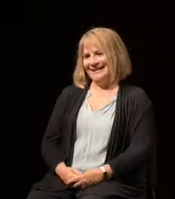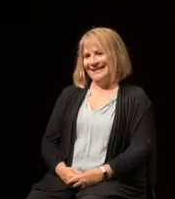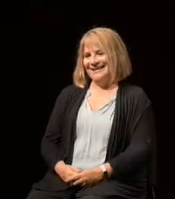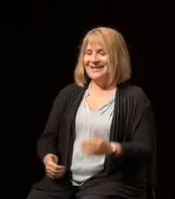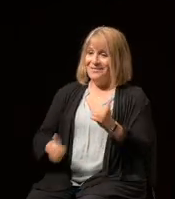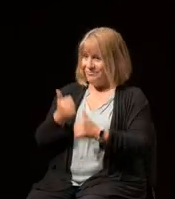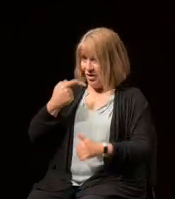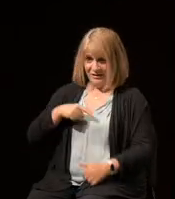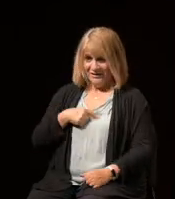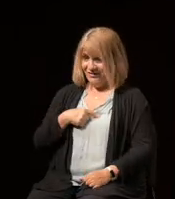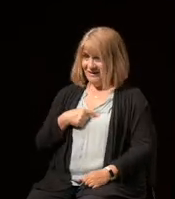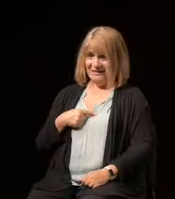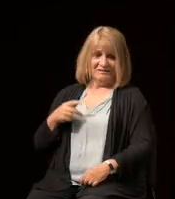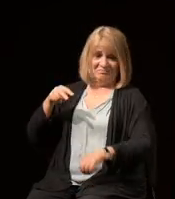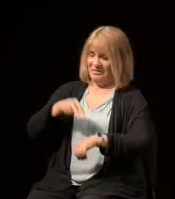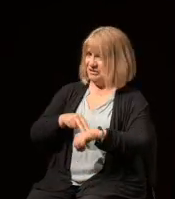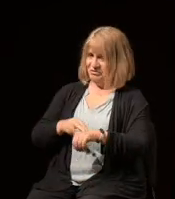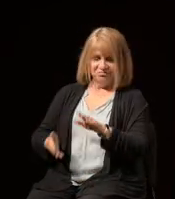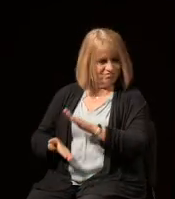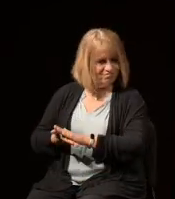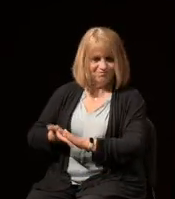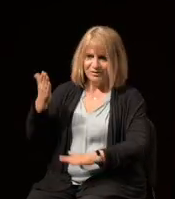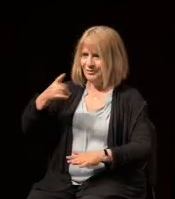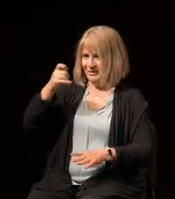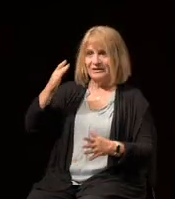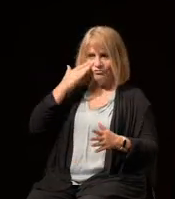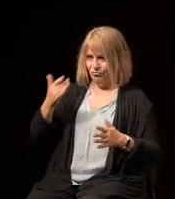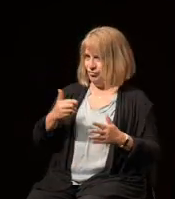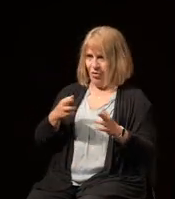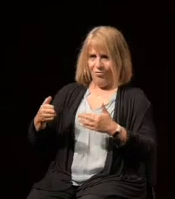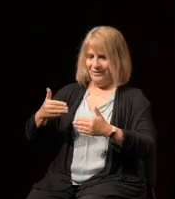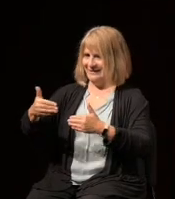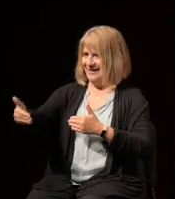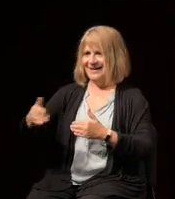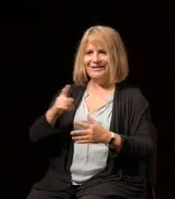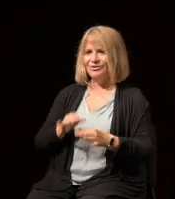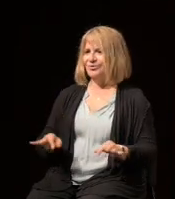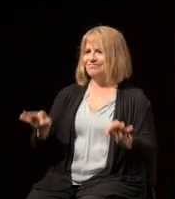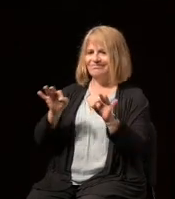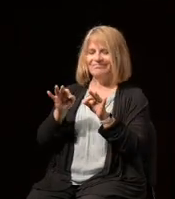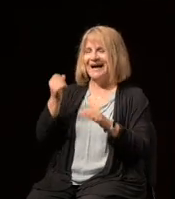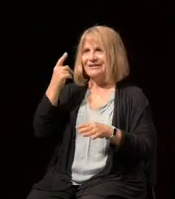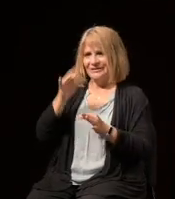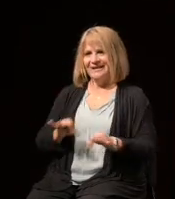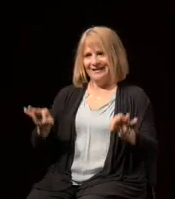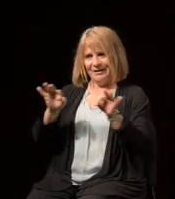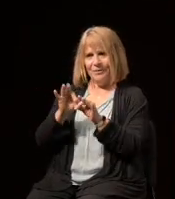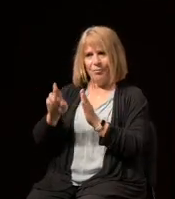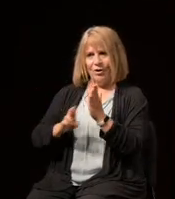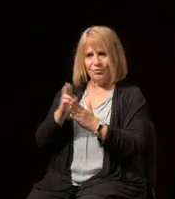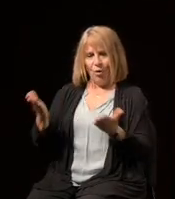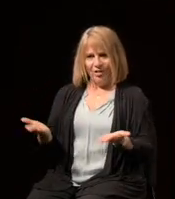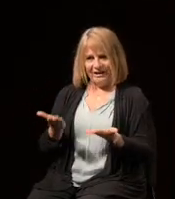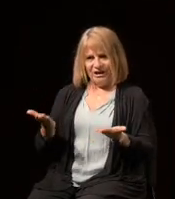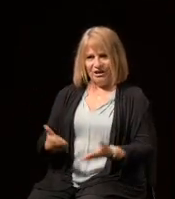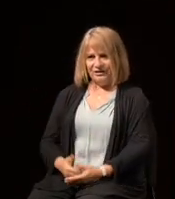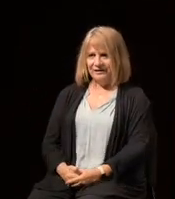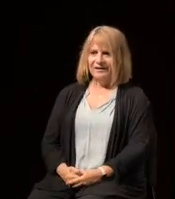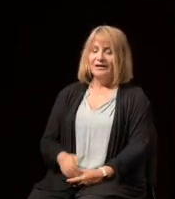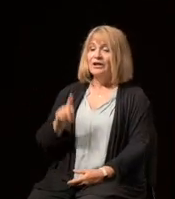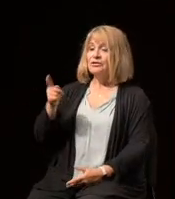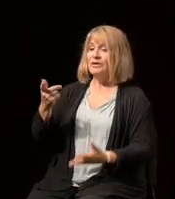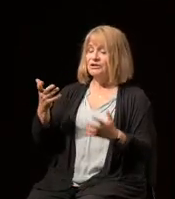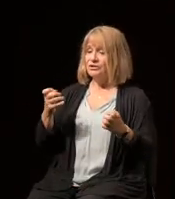hit the ground running because we know what's ahead of us, and we understand the significance of the role that we have here. So I just want to